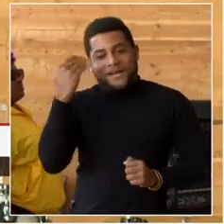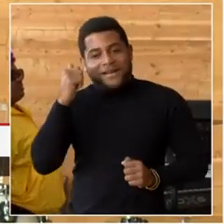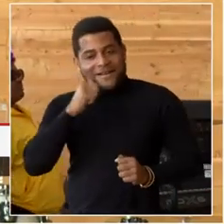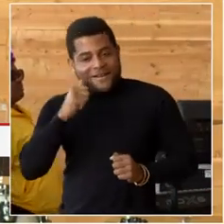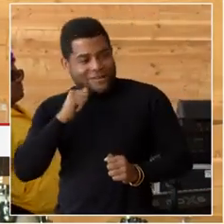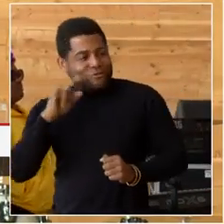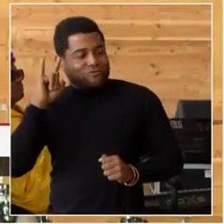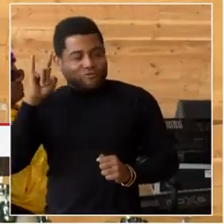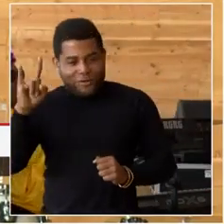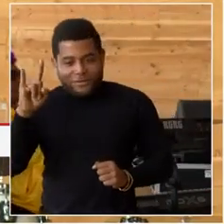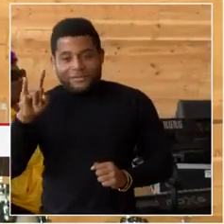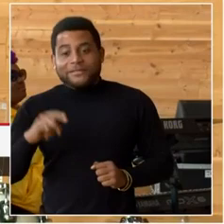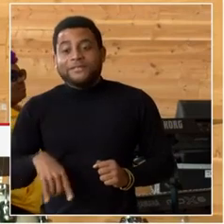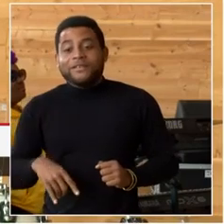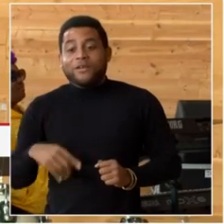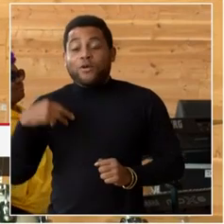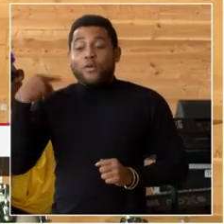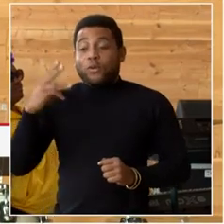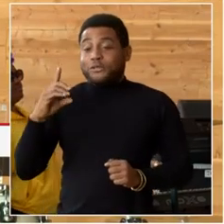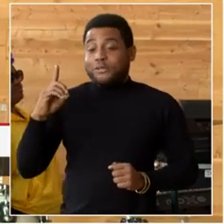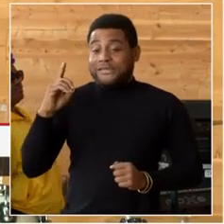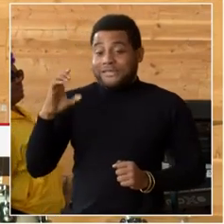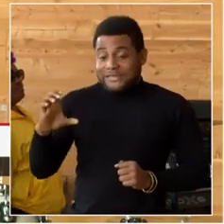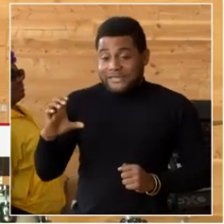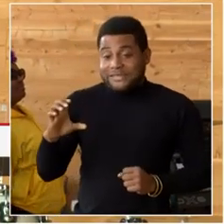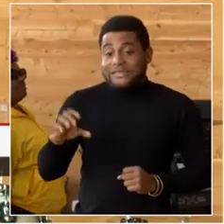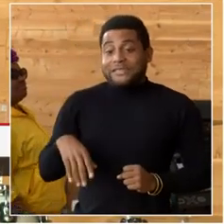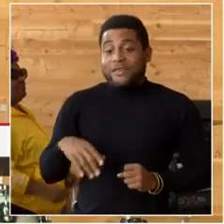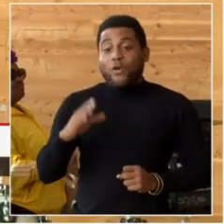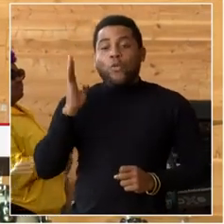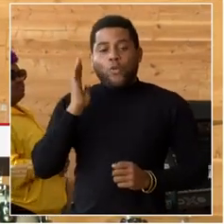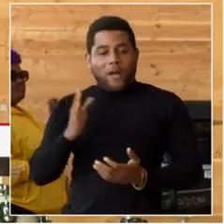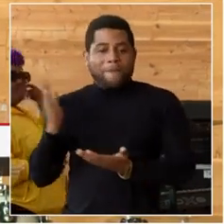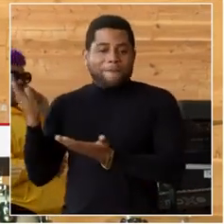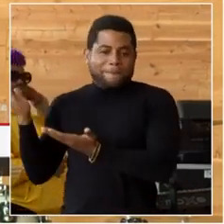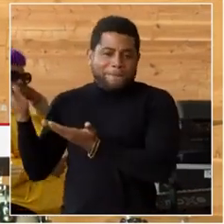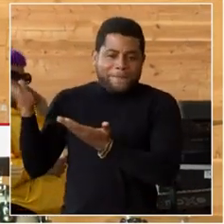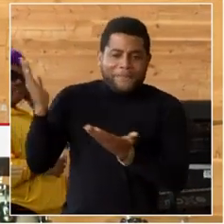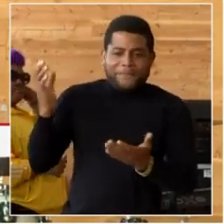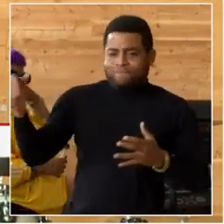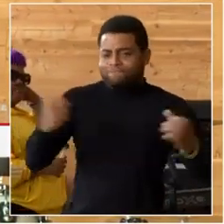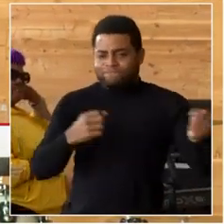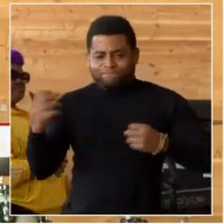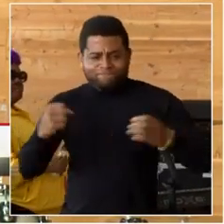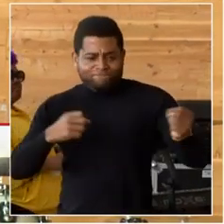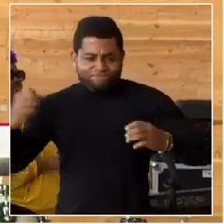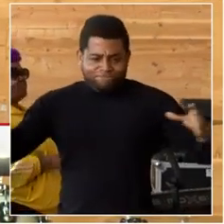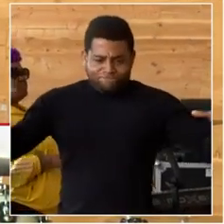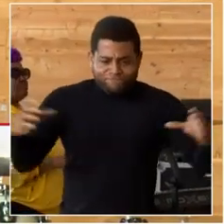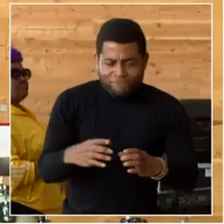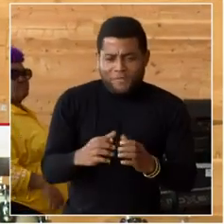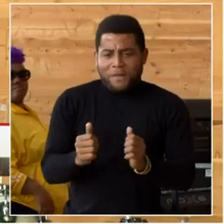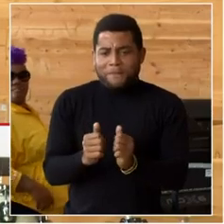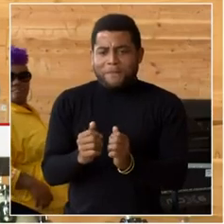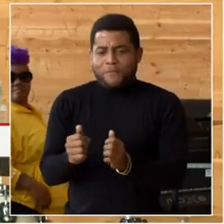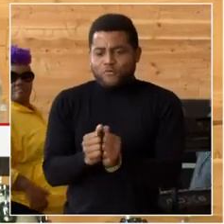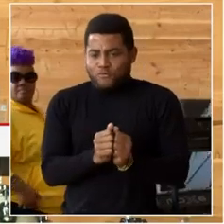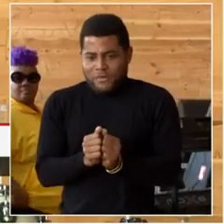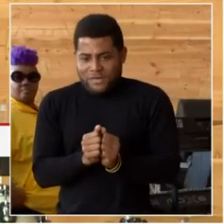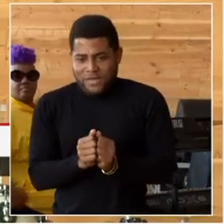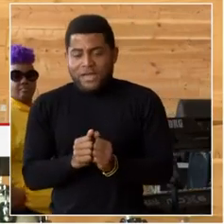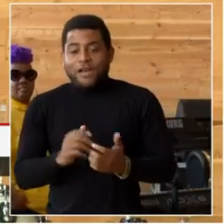D.C. So we'll be bringing people together for concerts, discussions, workshops